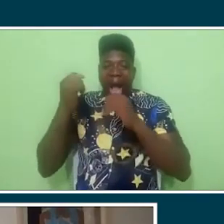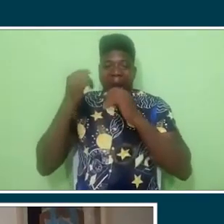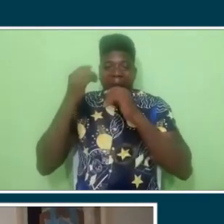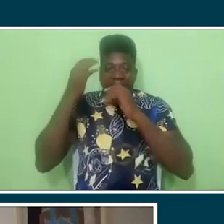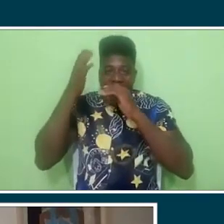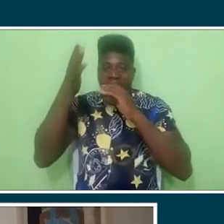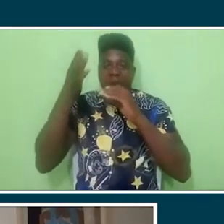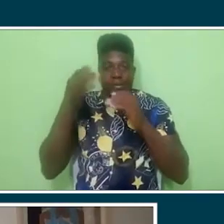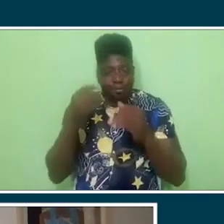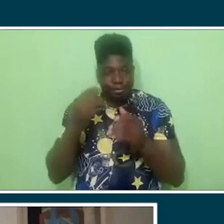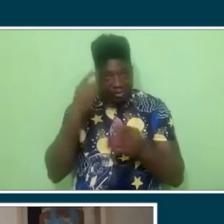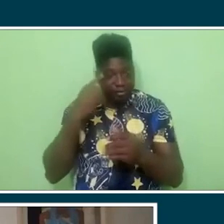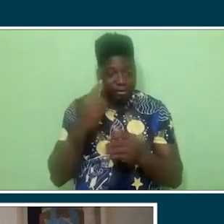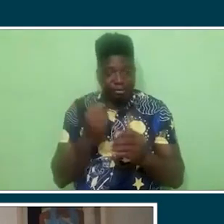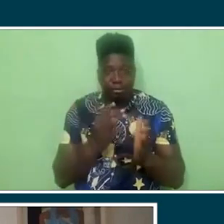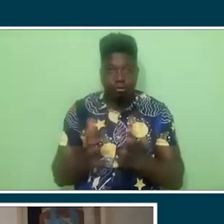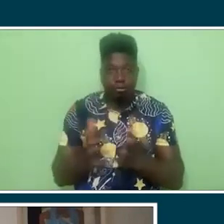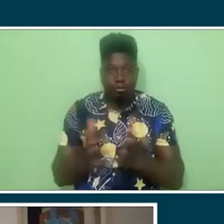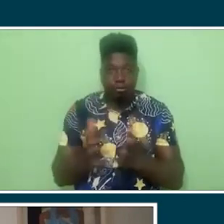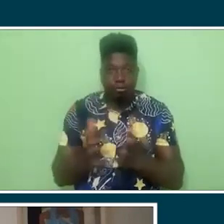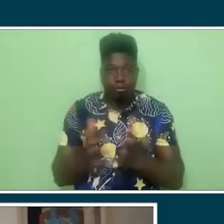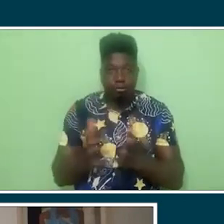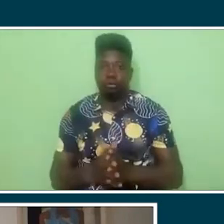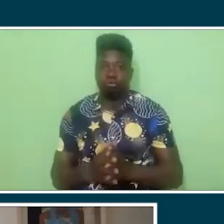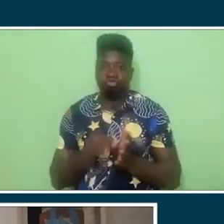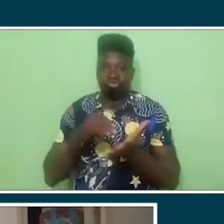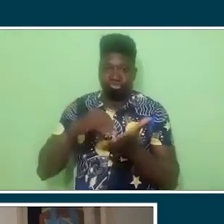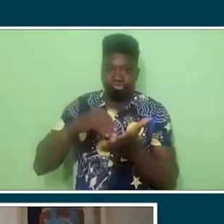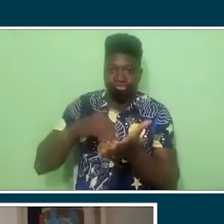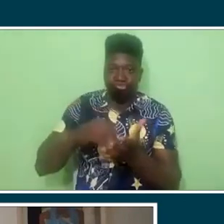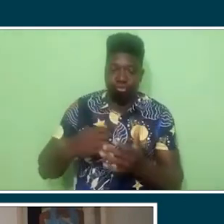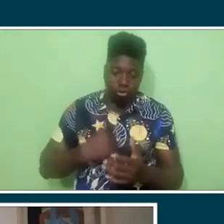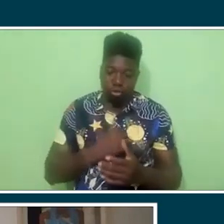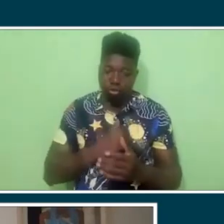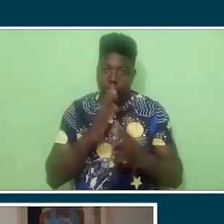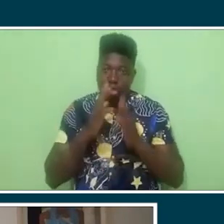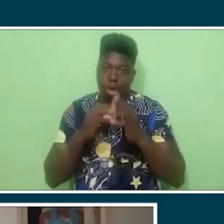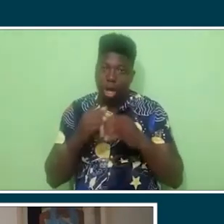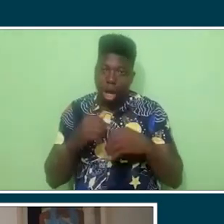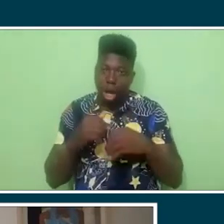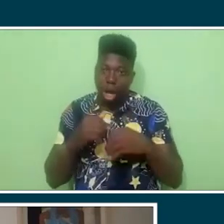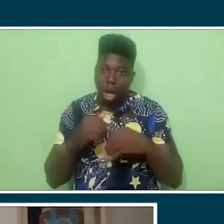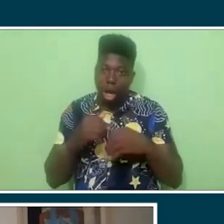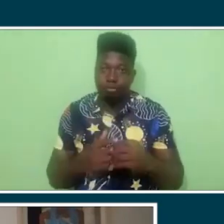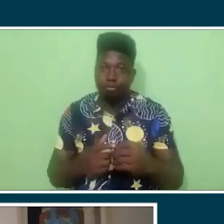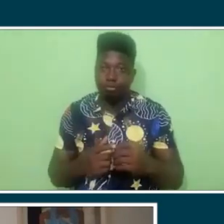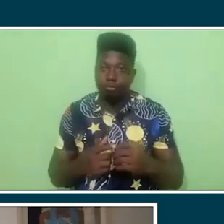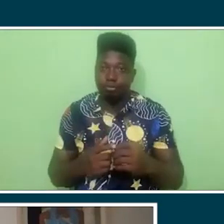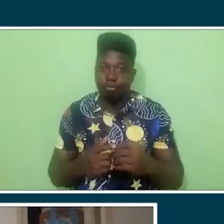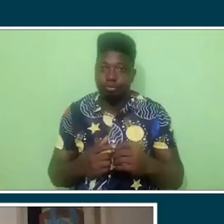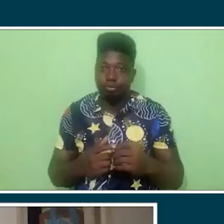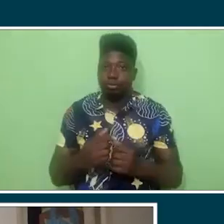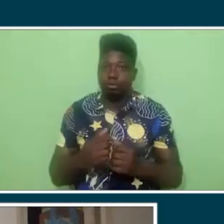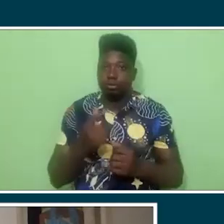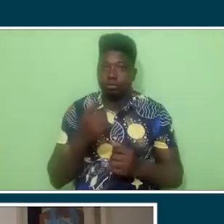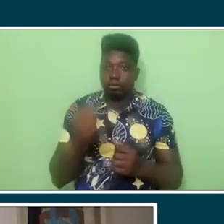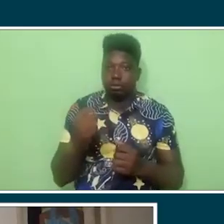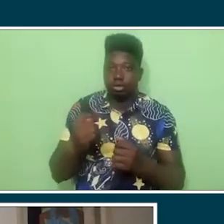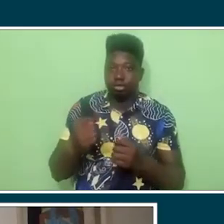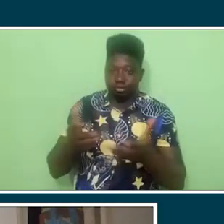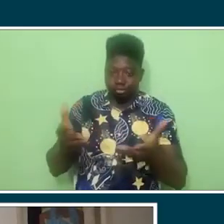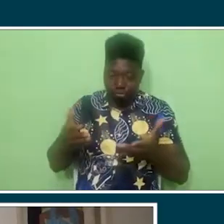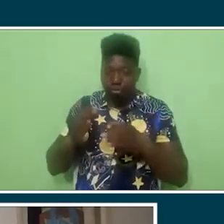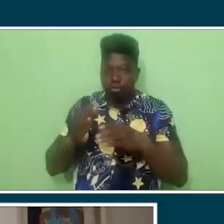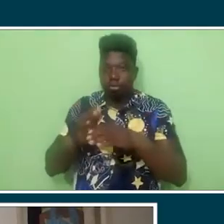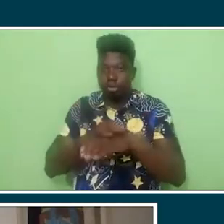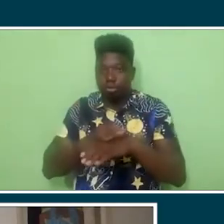decade. And oftentimes when we talk about we're in the space of business, Ari,